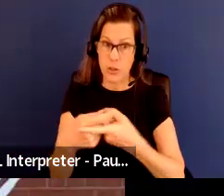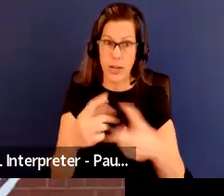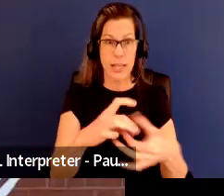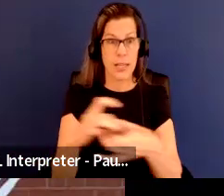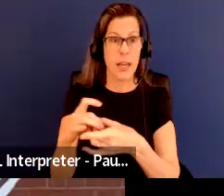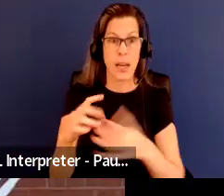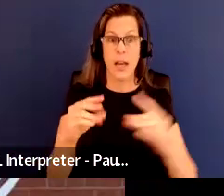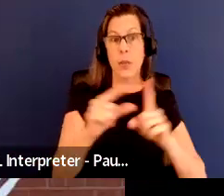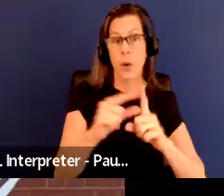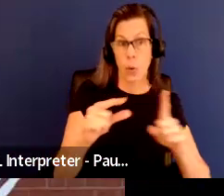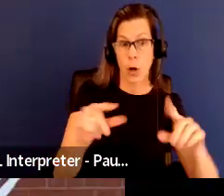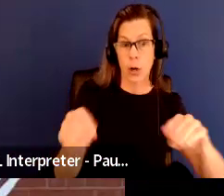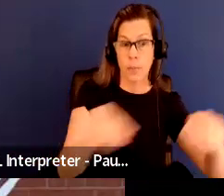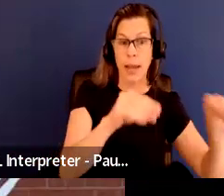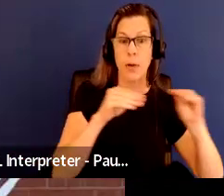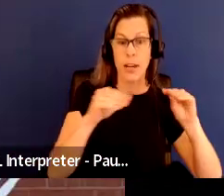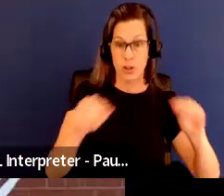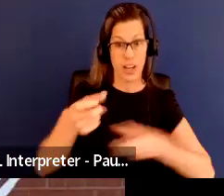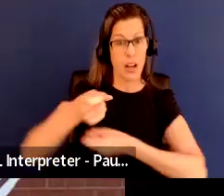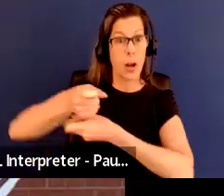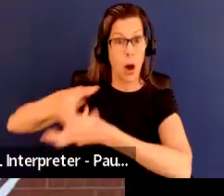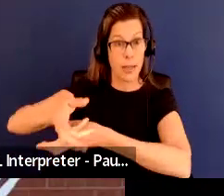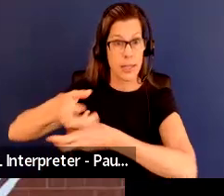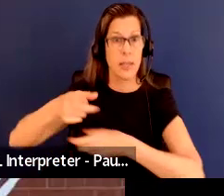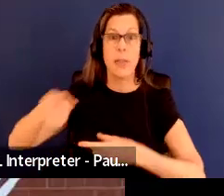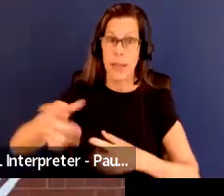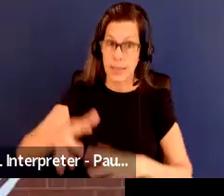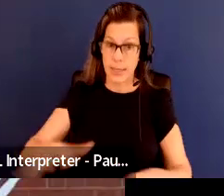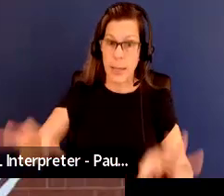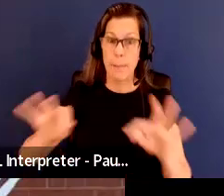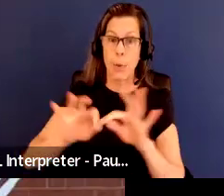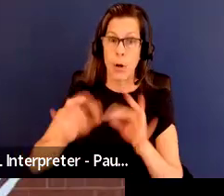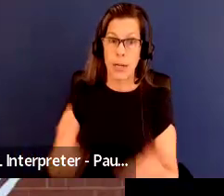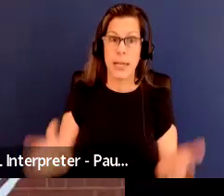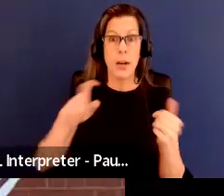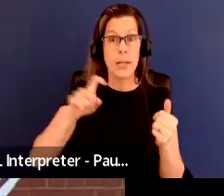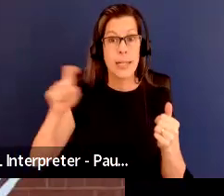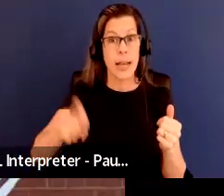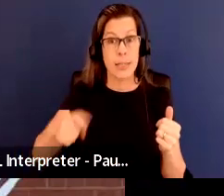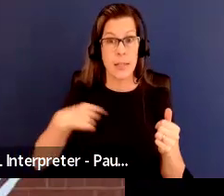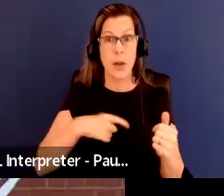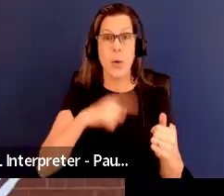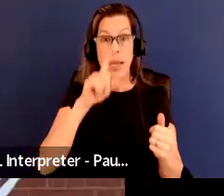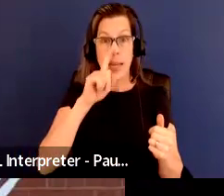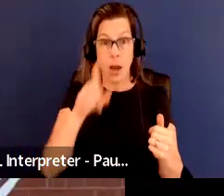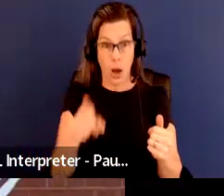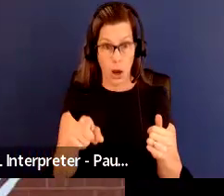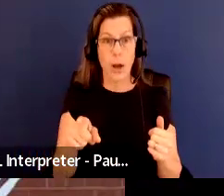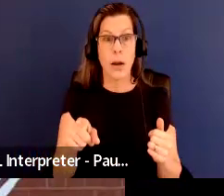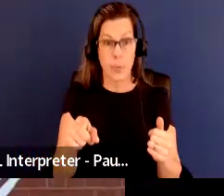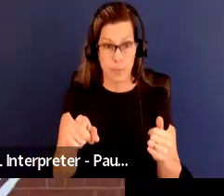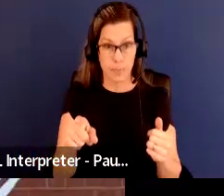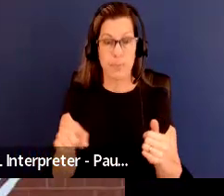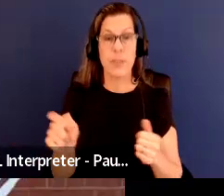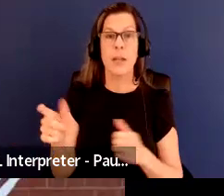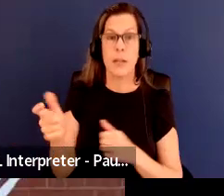word migration tends to bring up. This is especially important here in Texas, where we are very much implicated